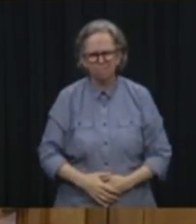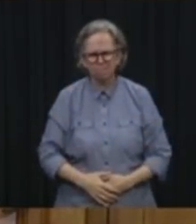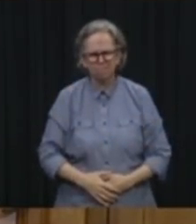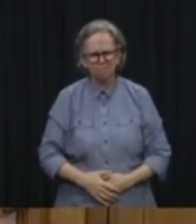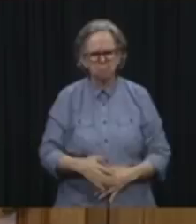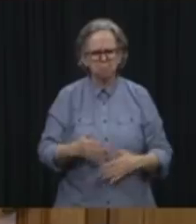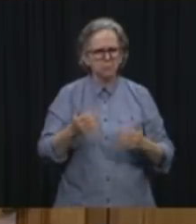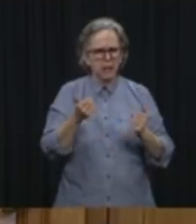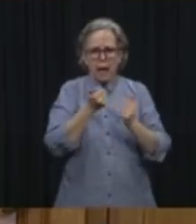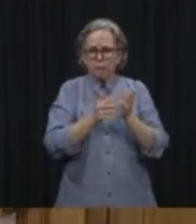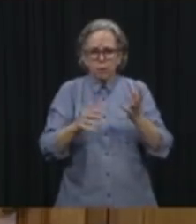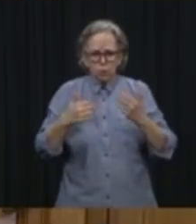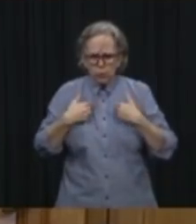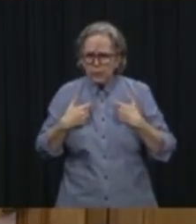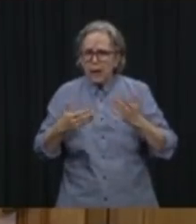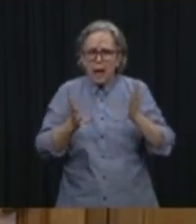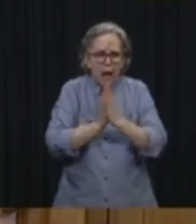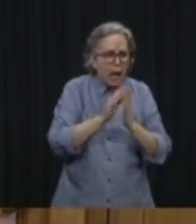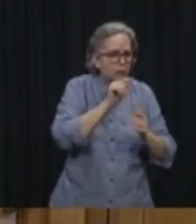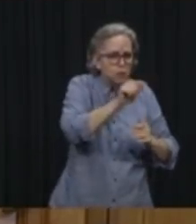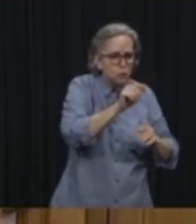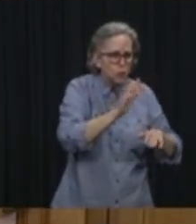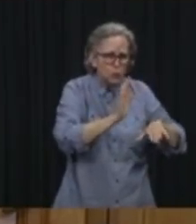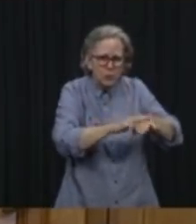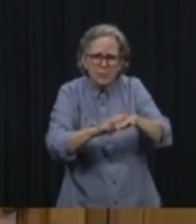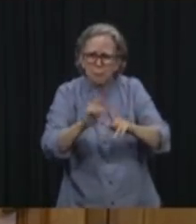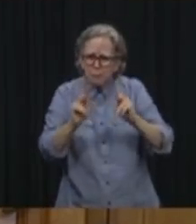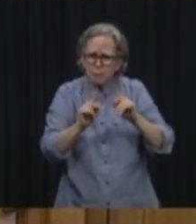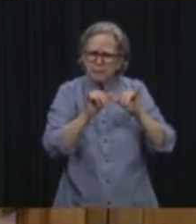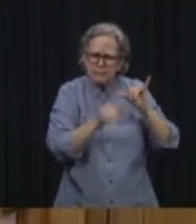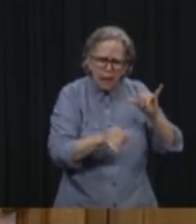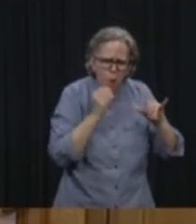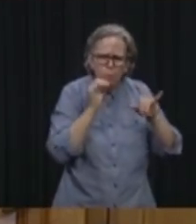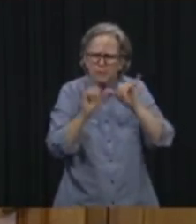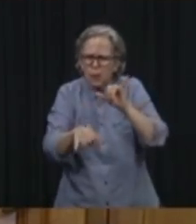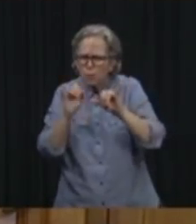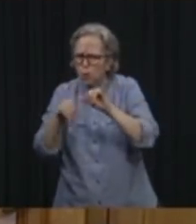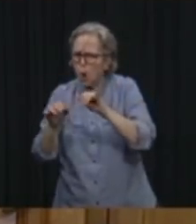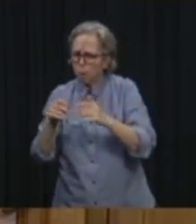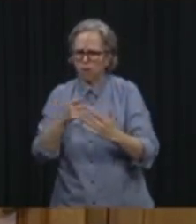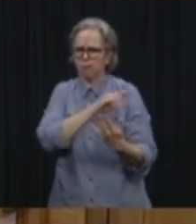I have not been asking you to do for the last week or so.